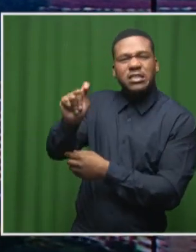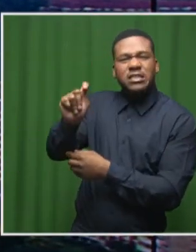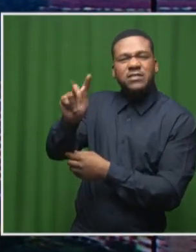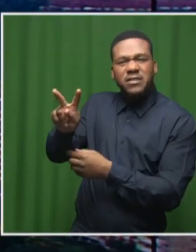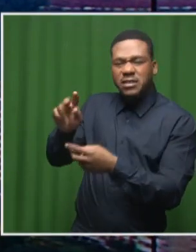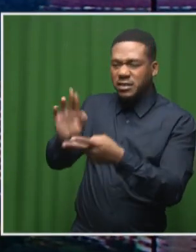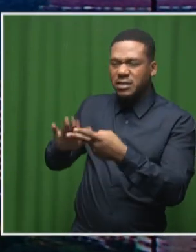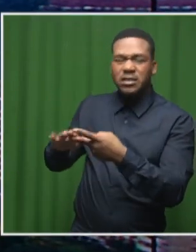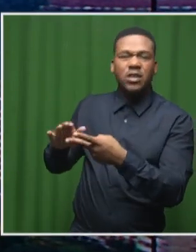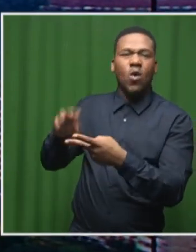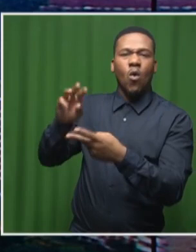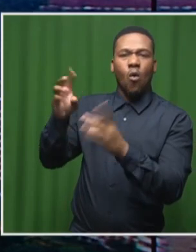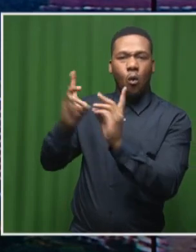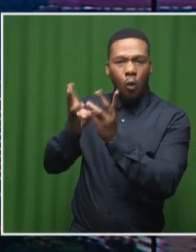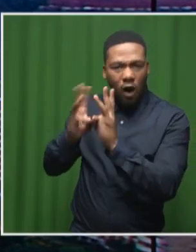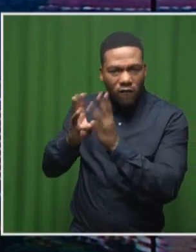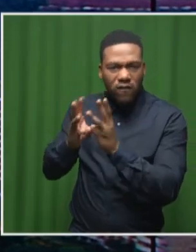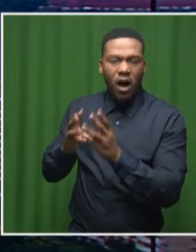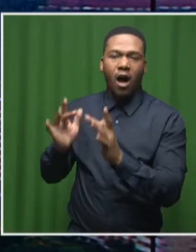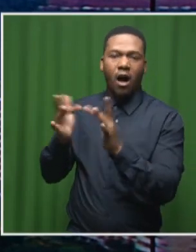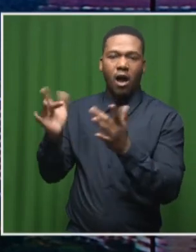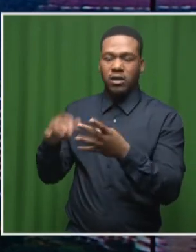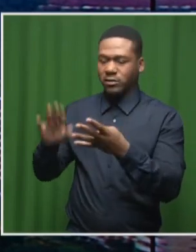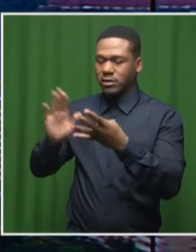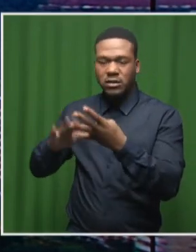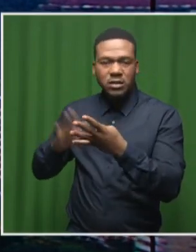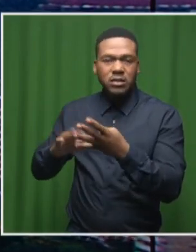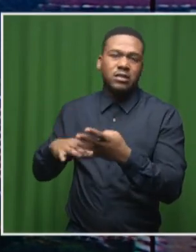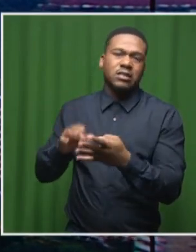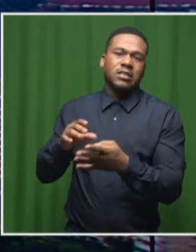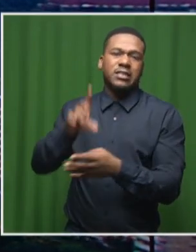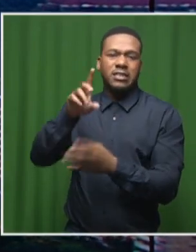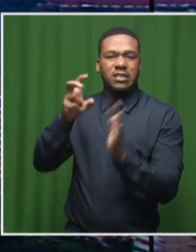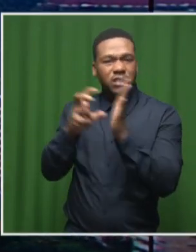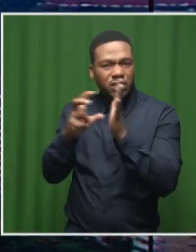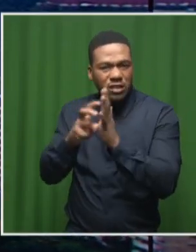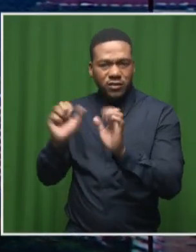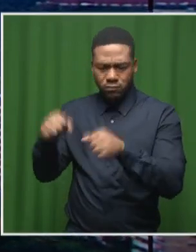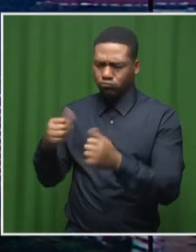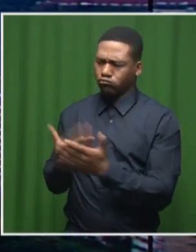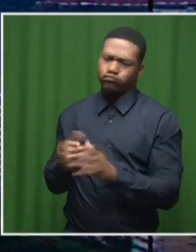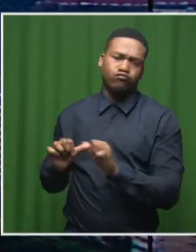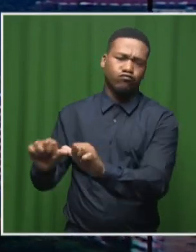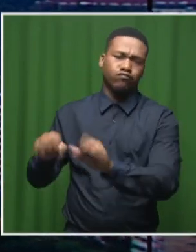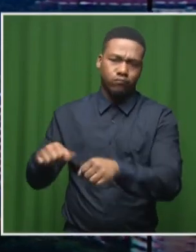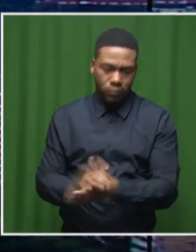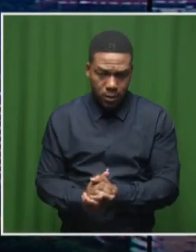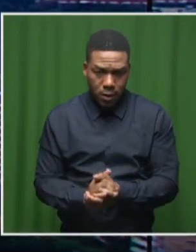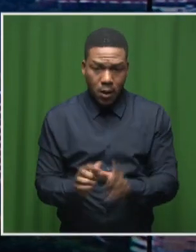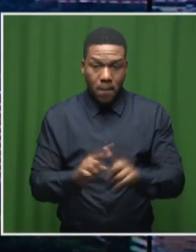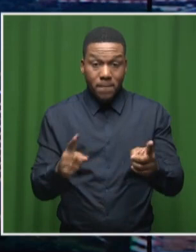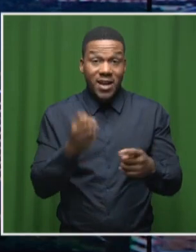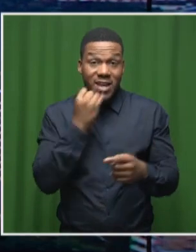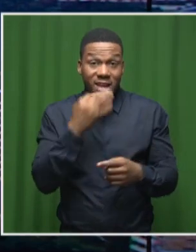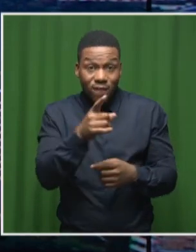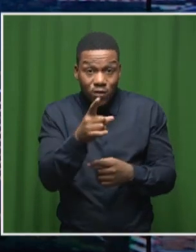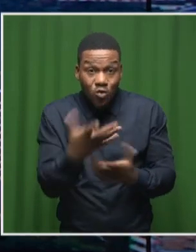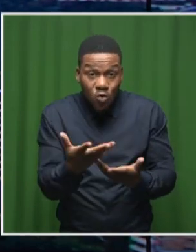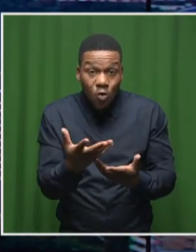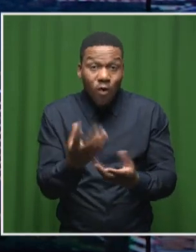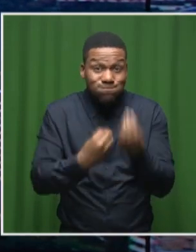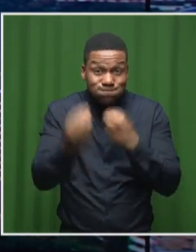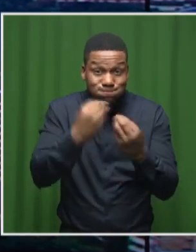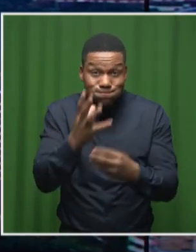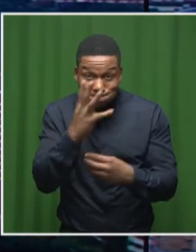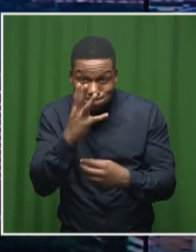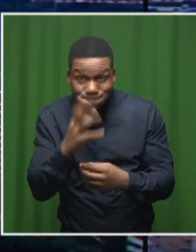can function. So that's what this load limiting is all about. And if you run over the amount that's been given to you, boom, you'll join the